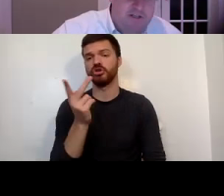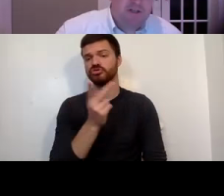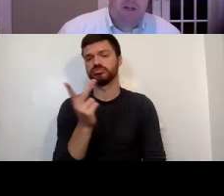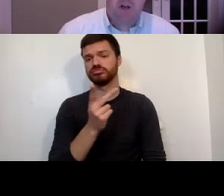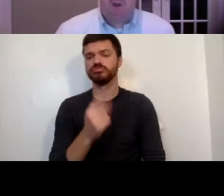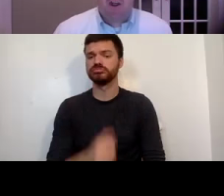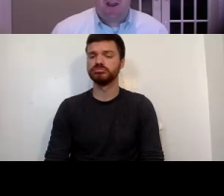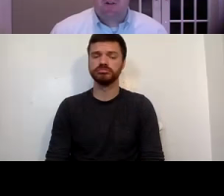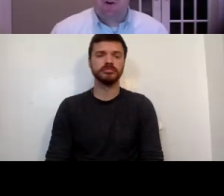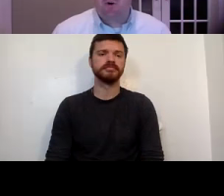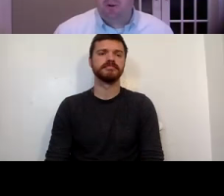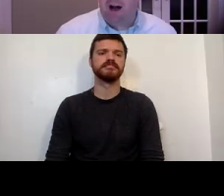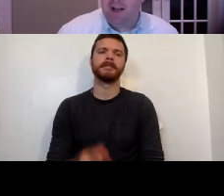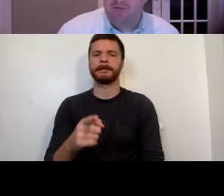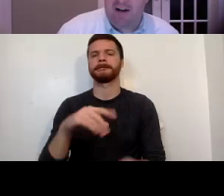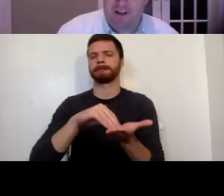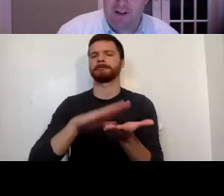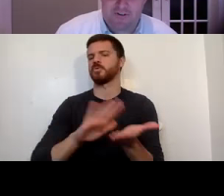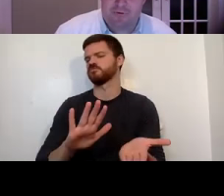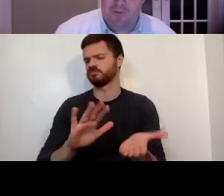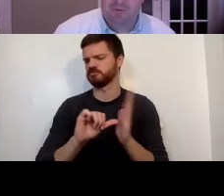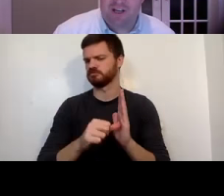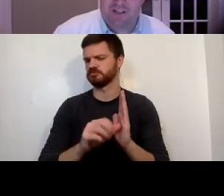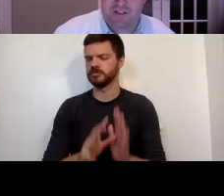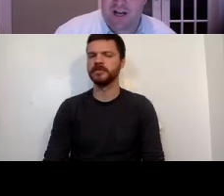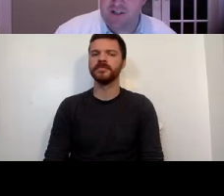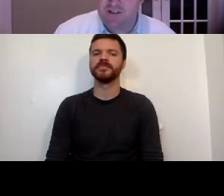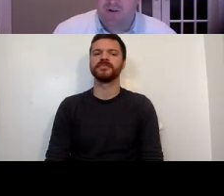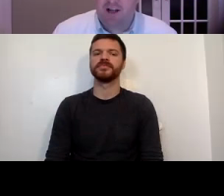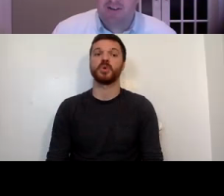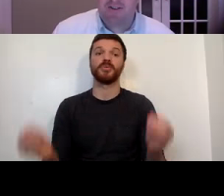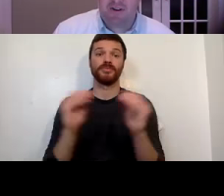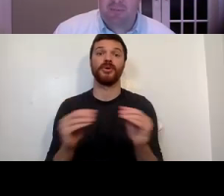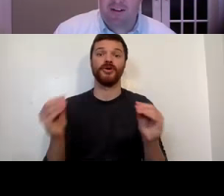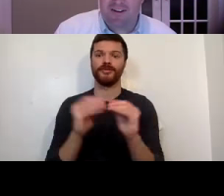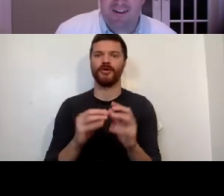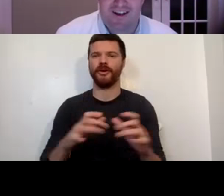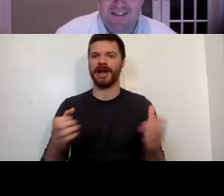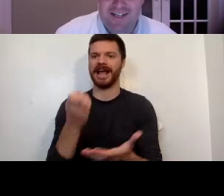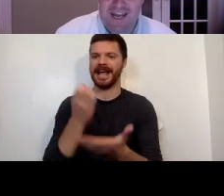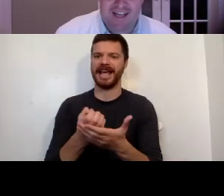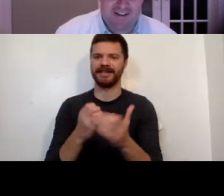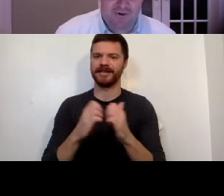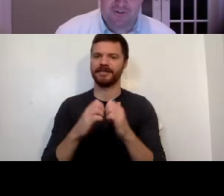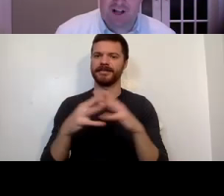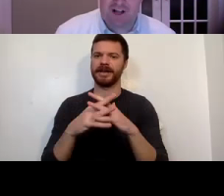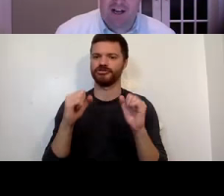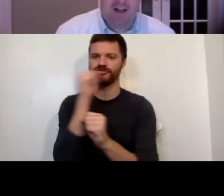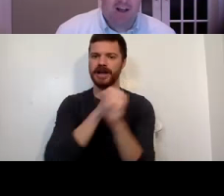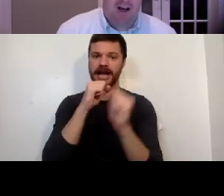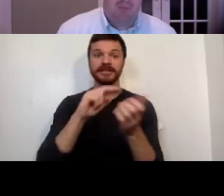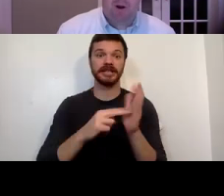This is just to note that there's a growing body of evidence for implementation strategies. You're not necessarily meant to take in this whole